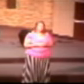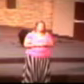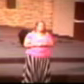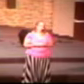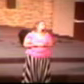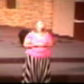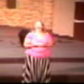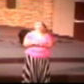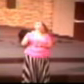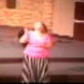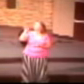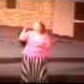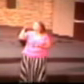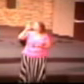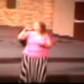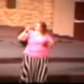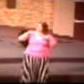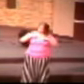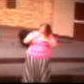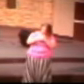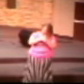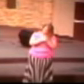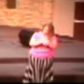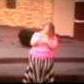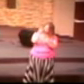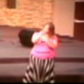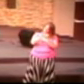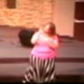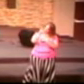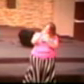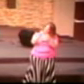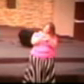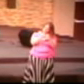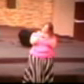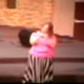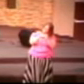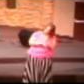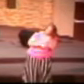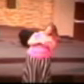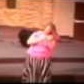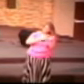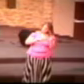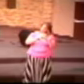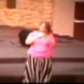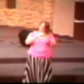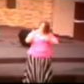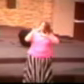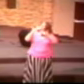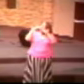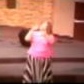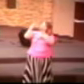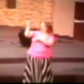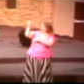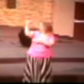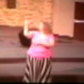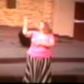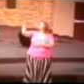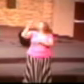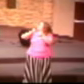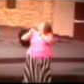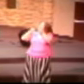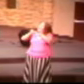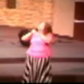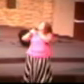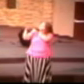Oh God, we take this bread, we take this wine with a deep sense of gratitude, not only for you, but the way you draw